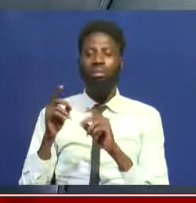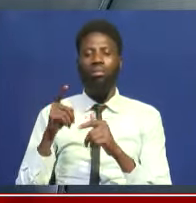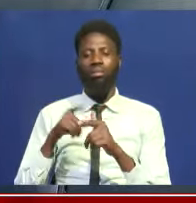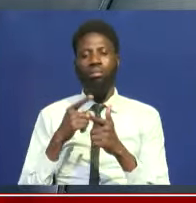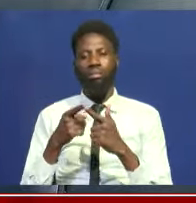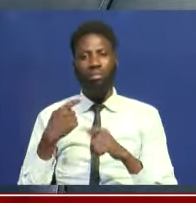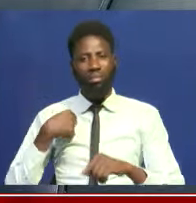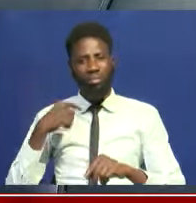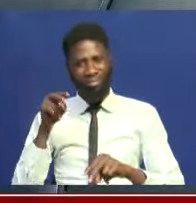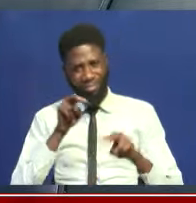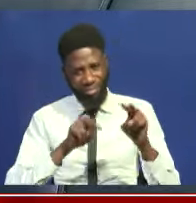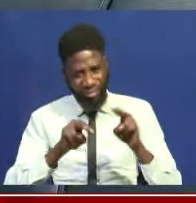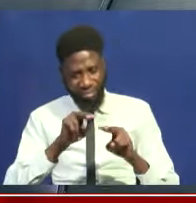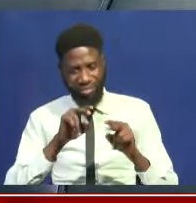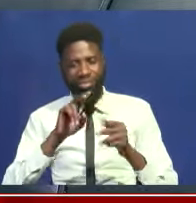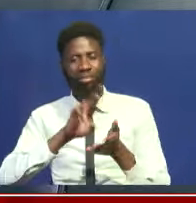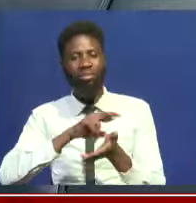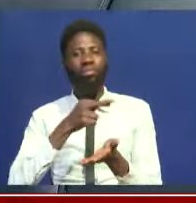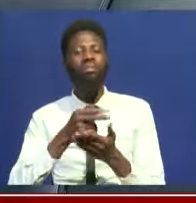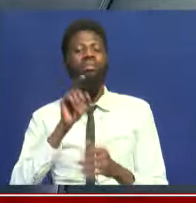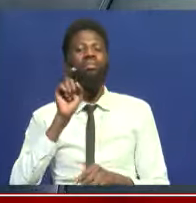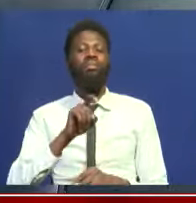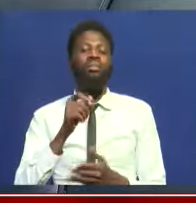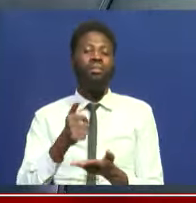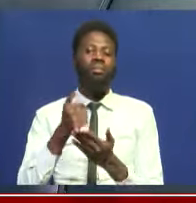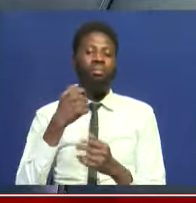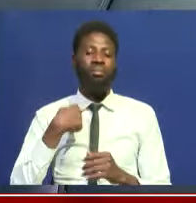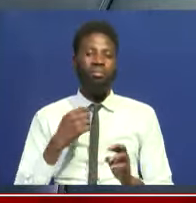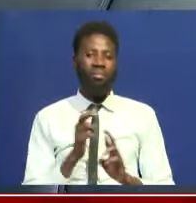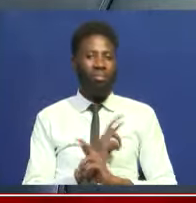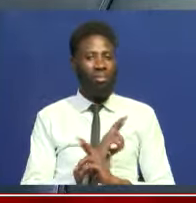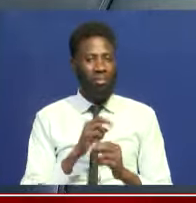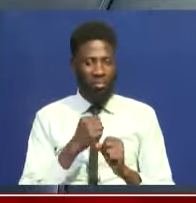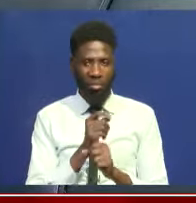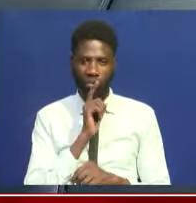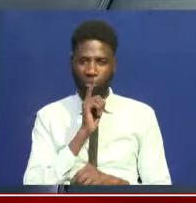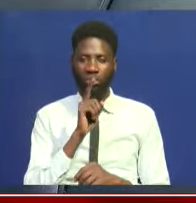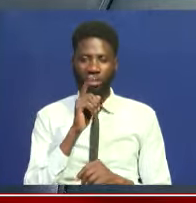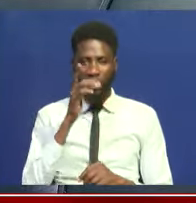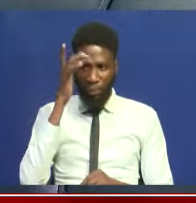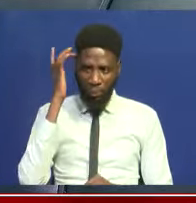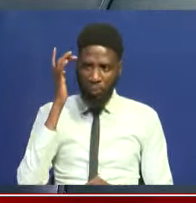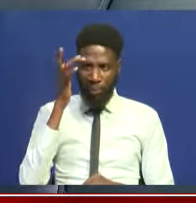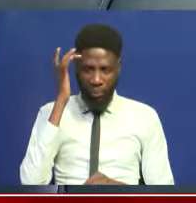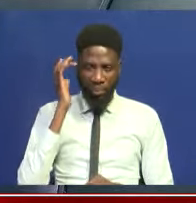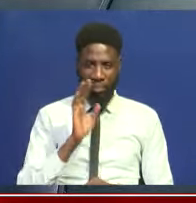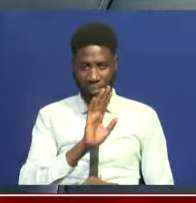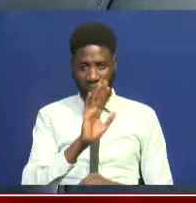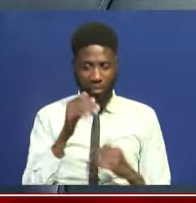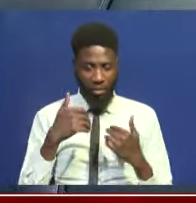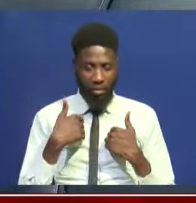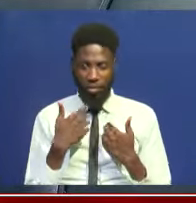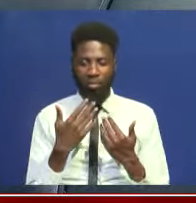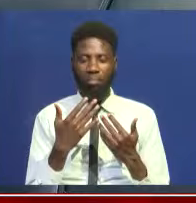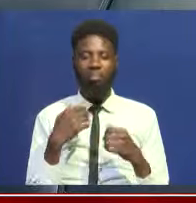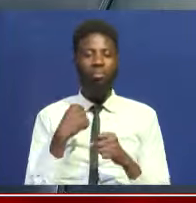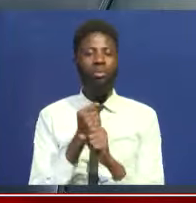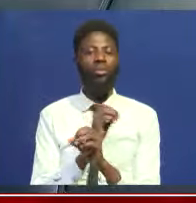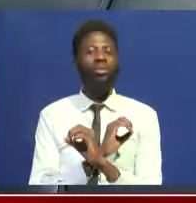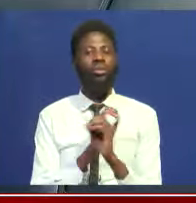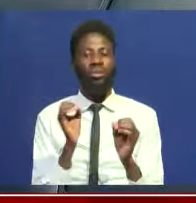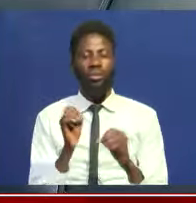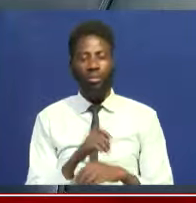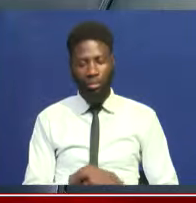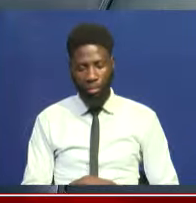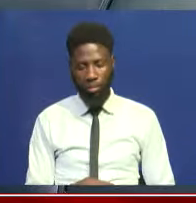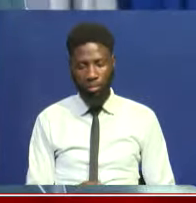find the resources that you'll need to get yourself ready so that you don't make those mistakes that you referred to that could have been avoided if you had